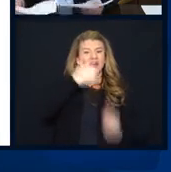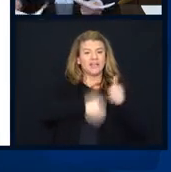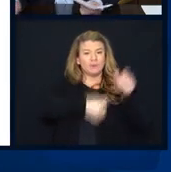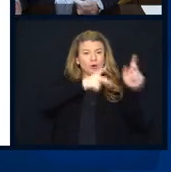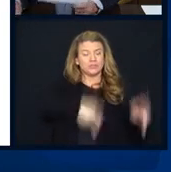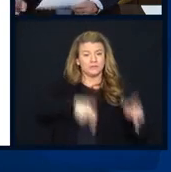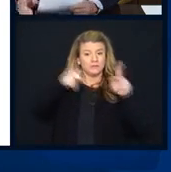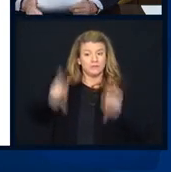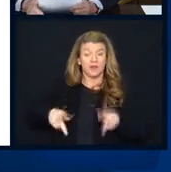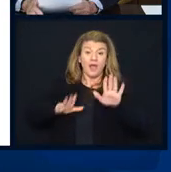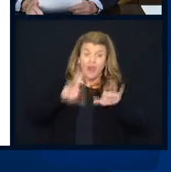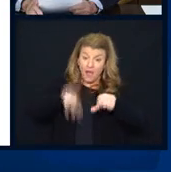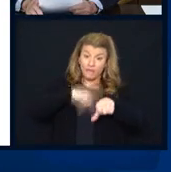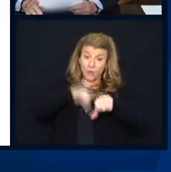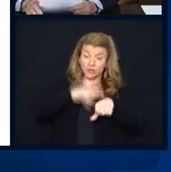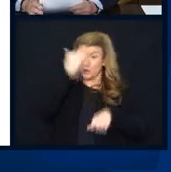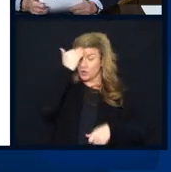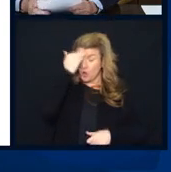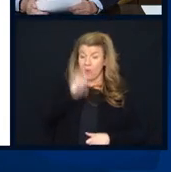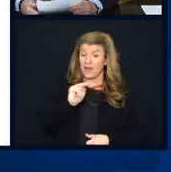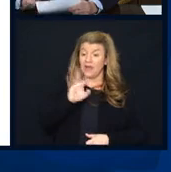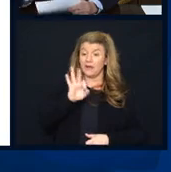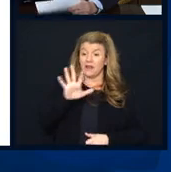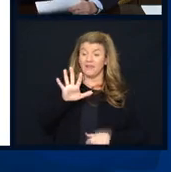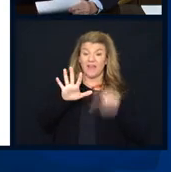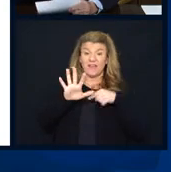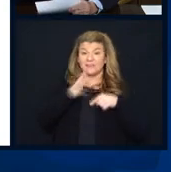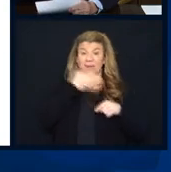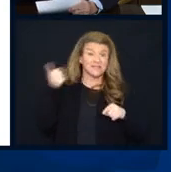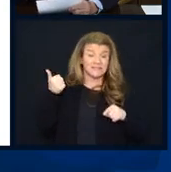Of course, everybody knows the N95 masks are the best.